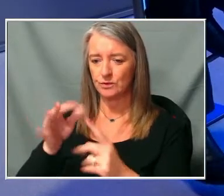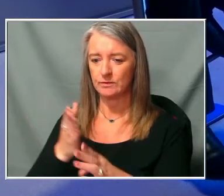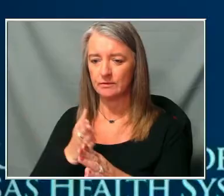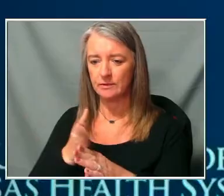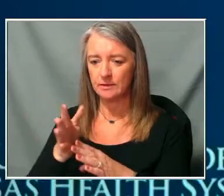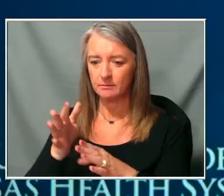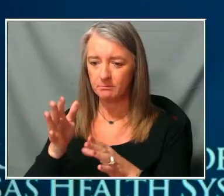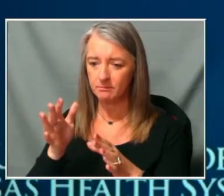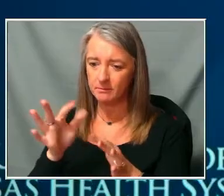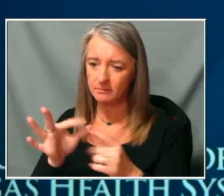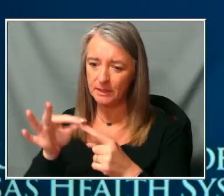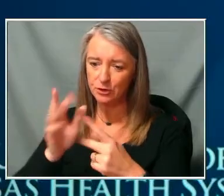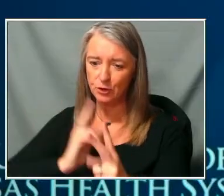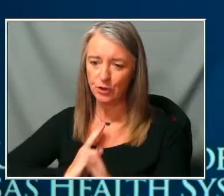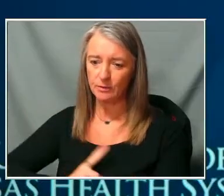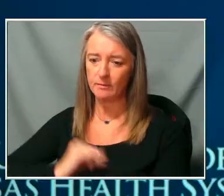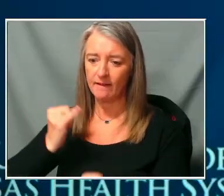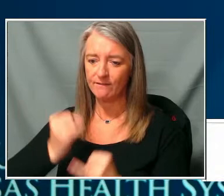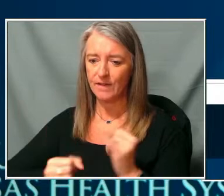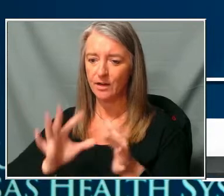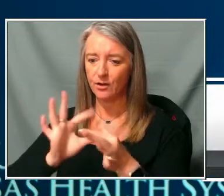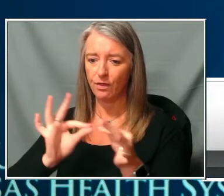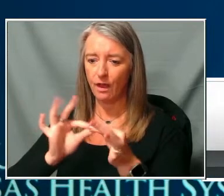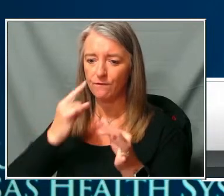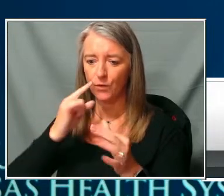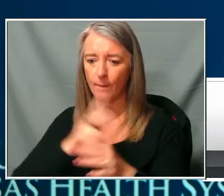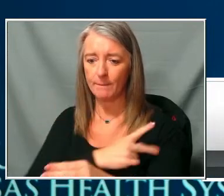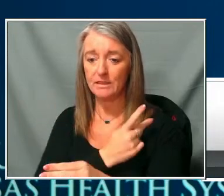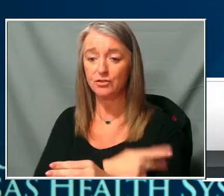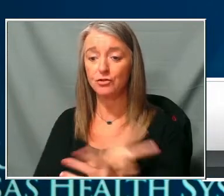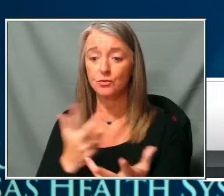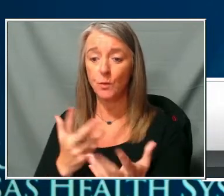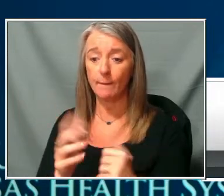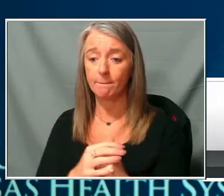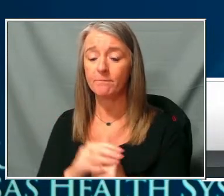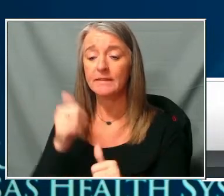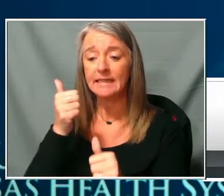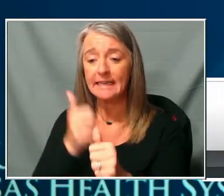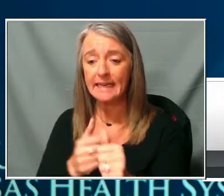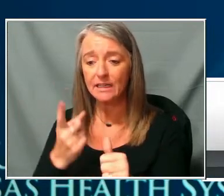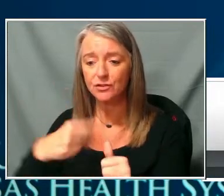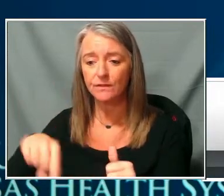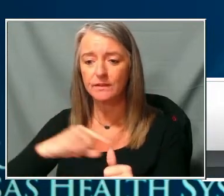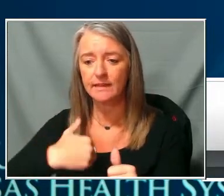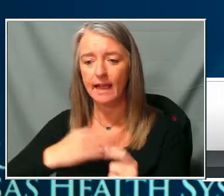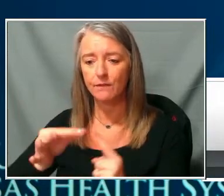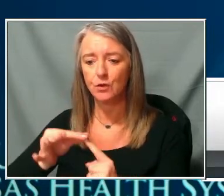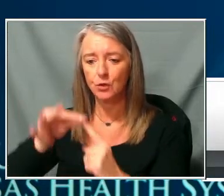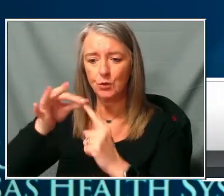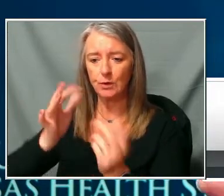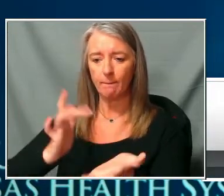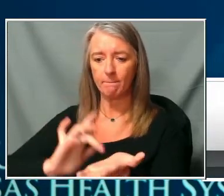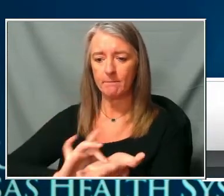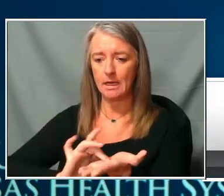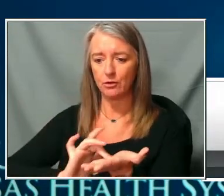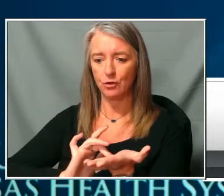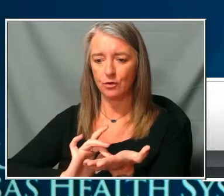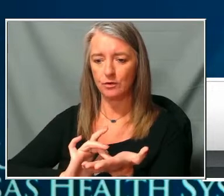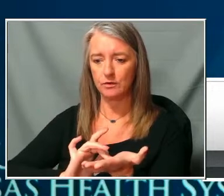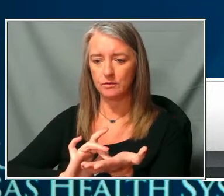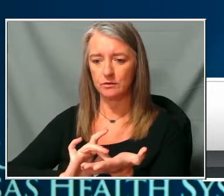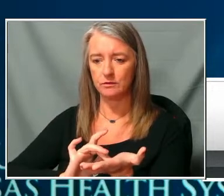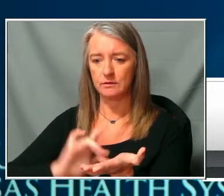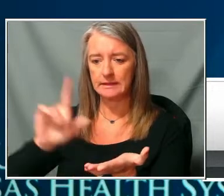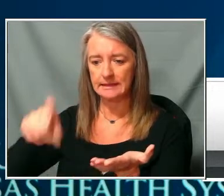human. I think my final thought for our patients would just be that each of us has a unique medical blueprint, or should have